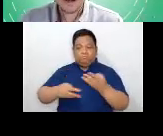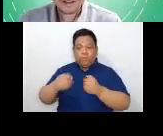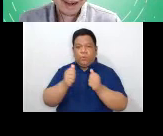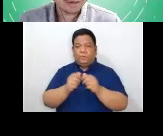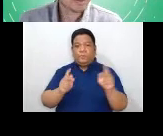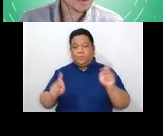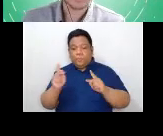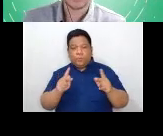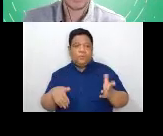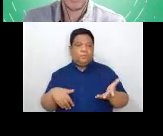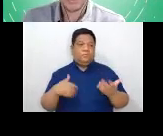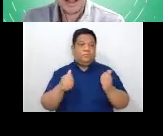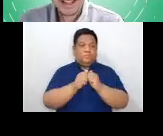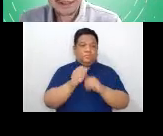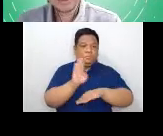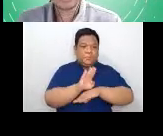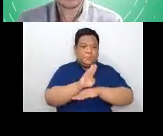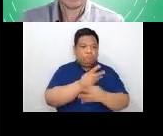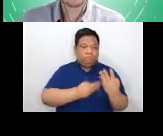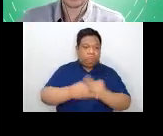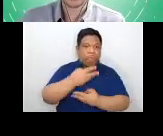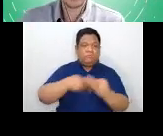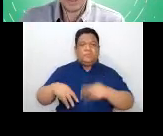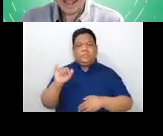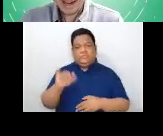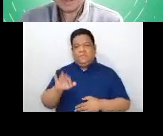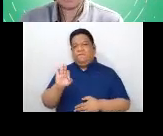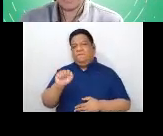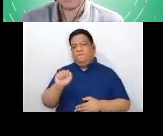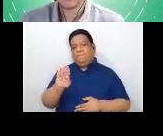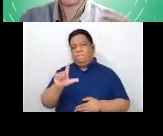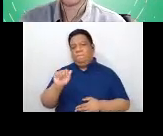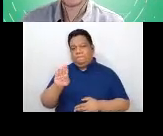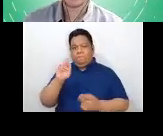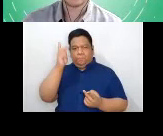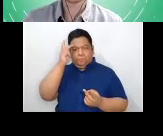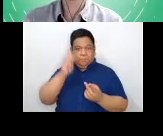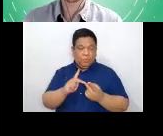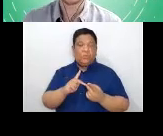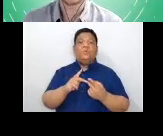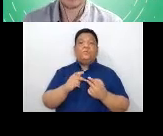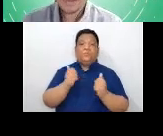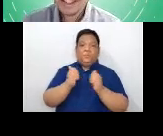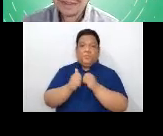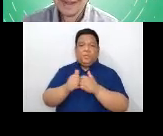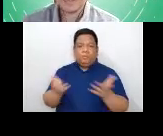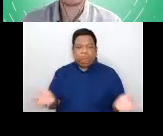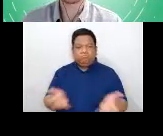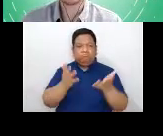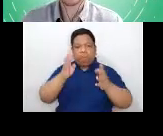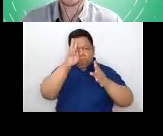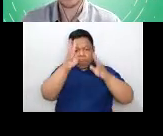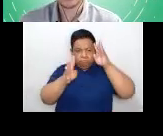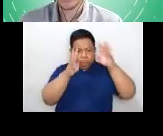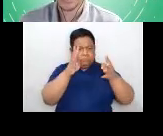can interact with businesses. And that's what these Fab Labs do. They have this mandate to facilitate innovation, to provide spaces where